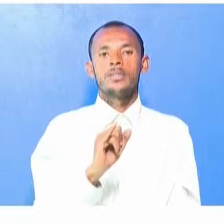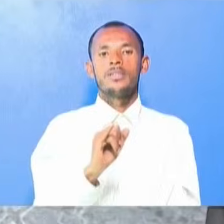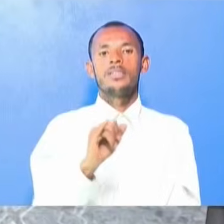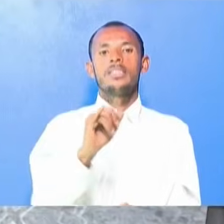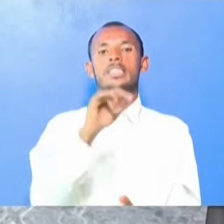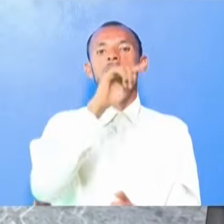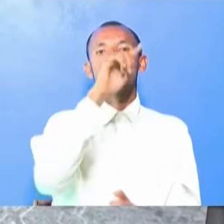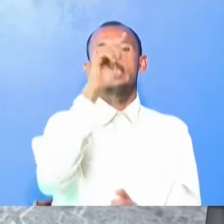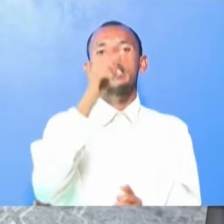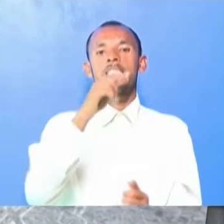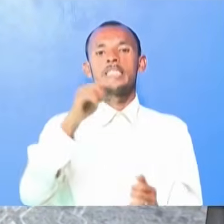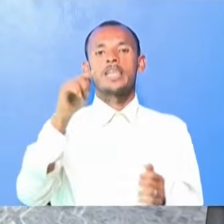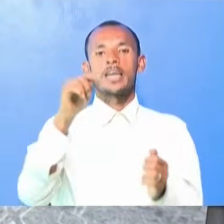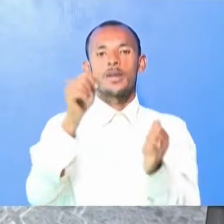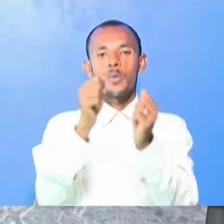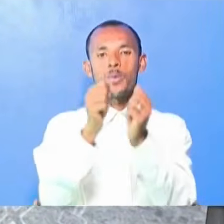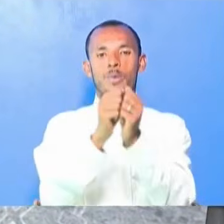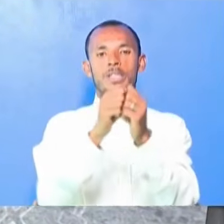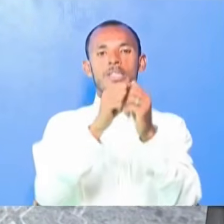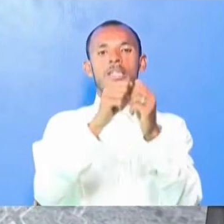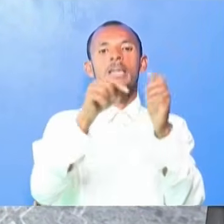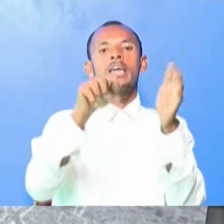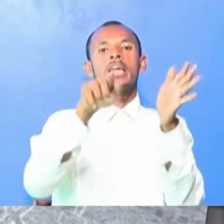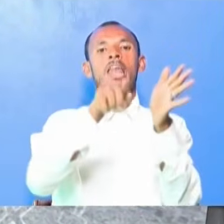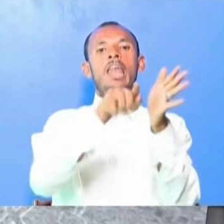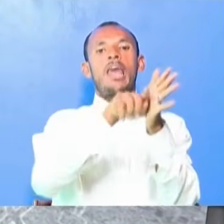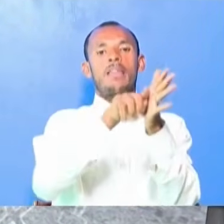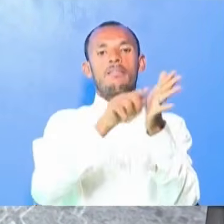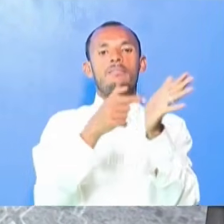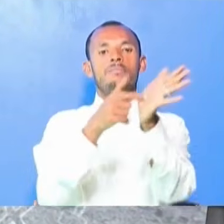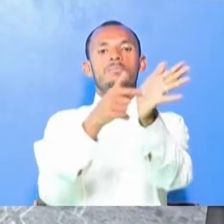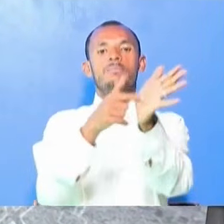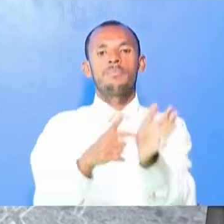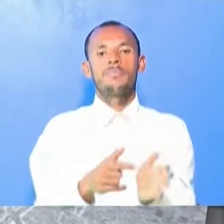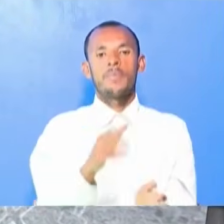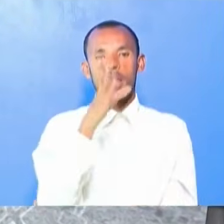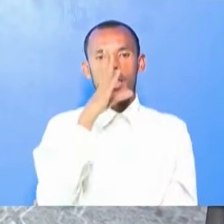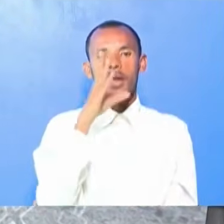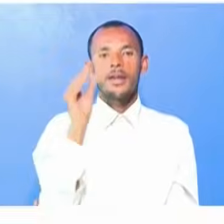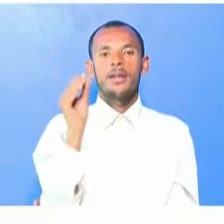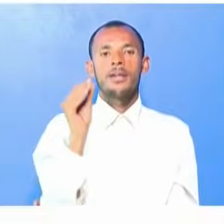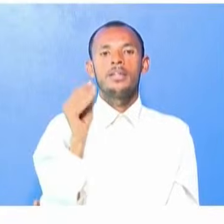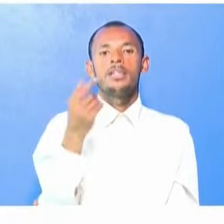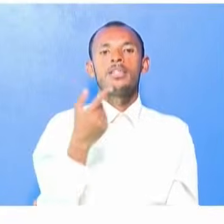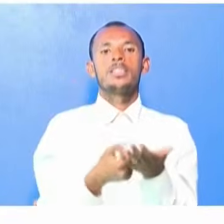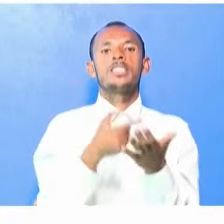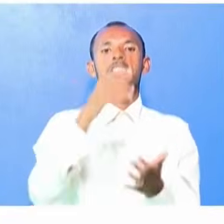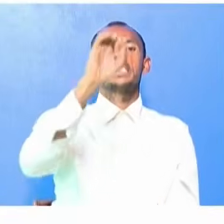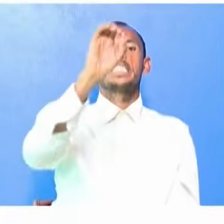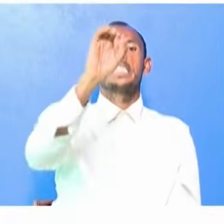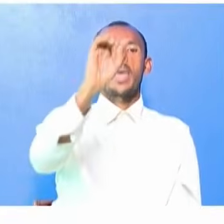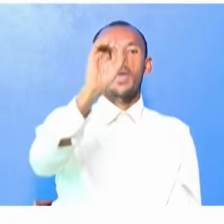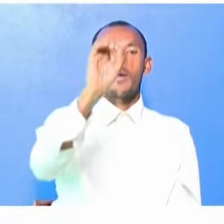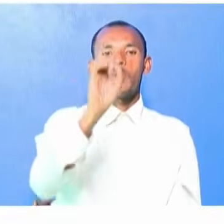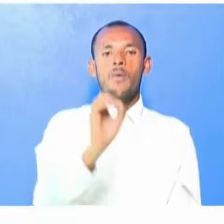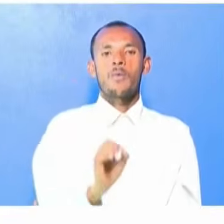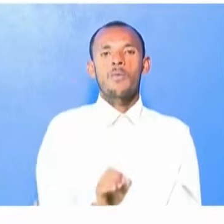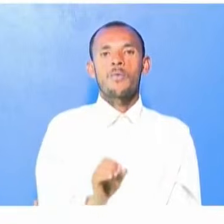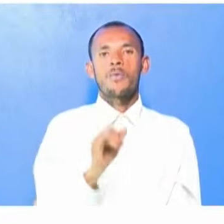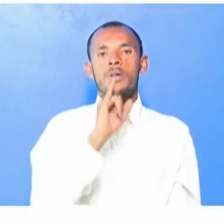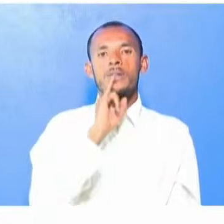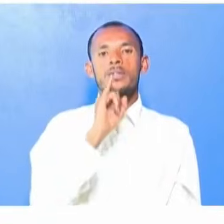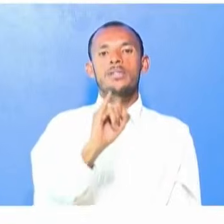written in this form, z with minus sign, And this 0, it